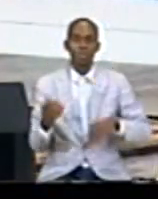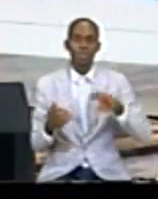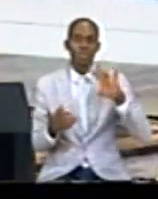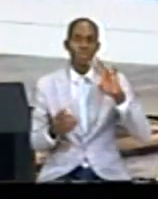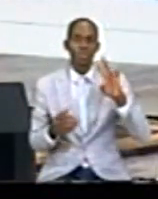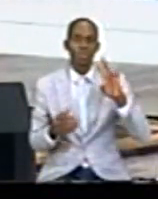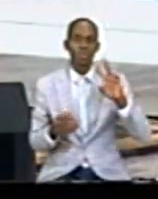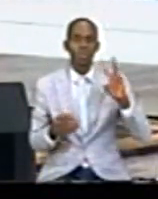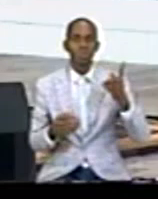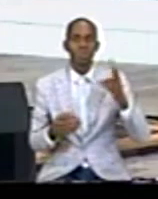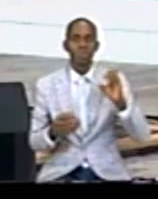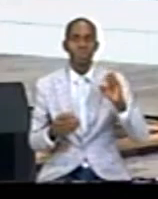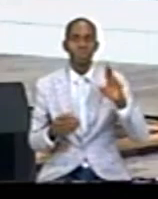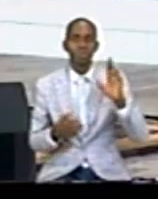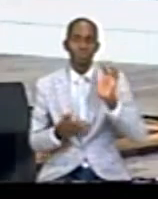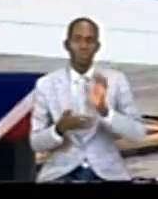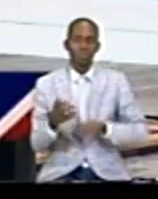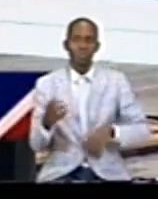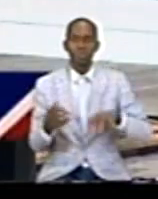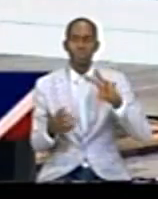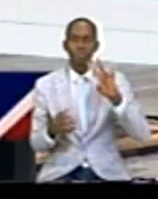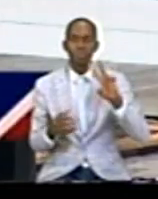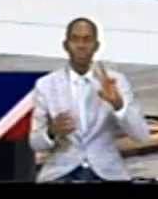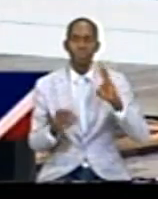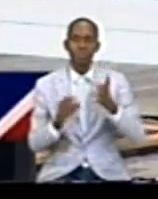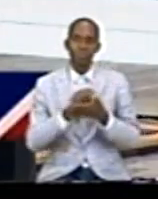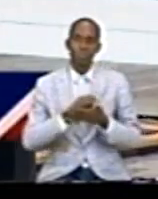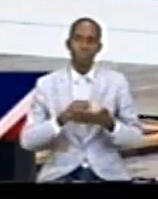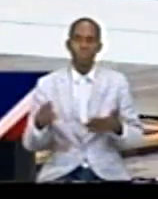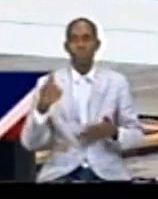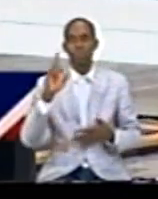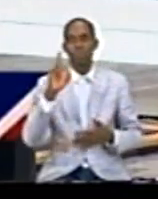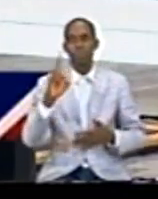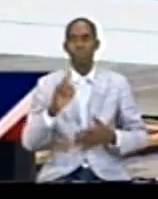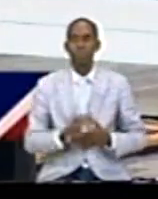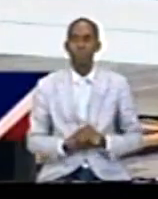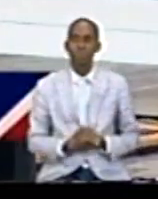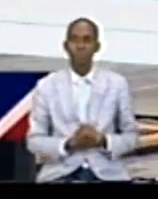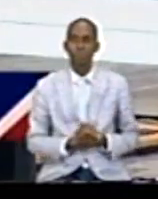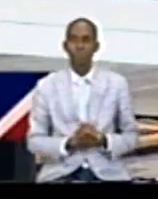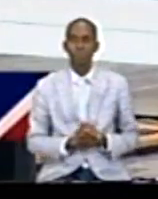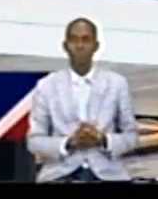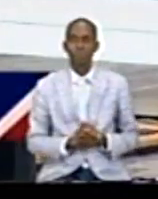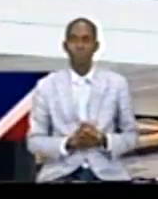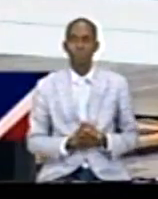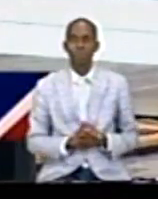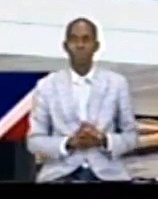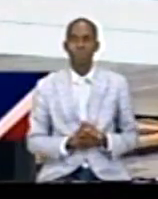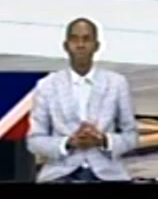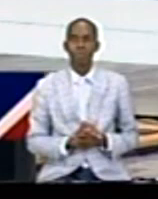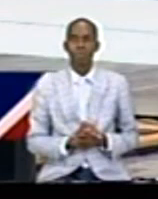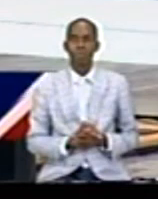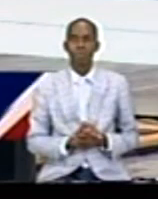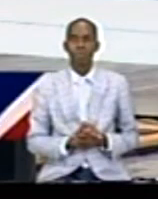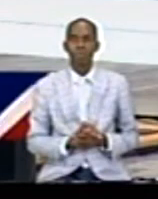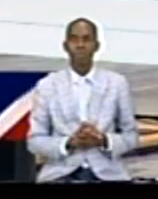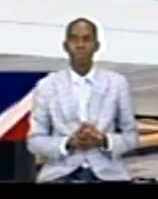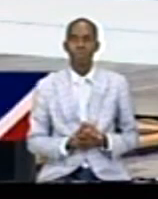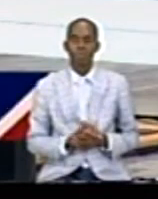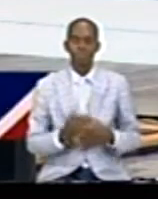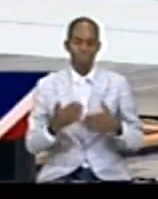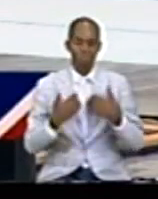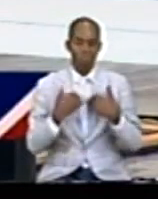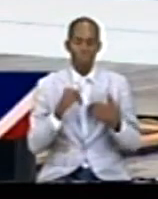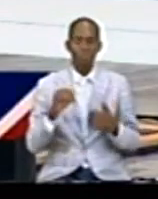in at verse 1. 2 Corinthians chapter 7. We're reading from verse 1. Having